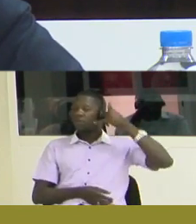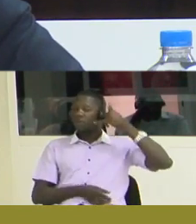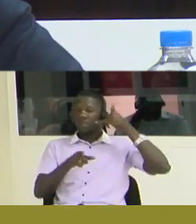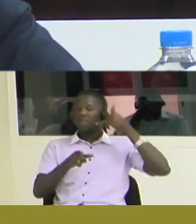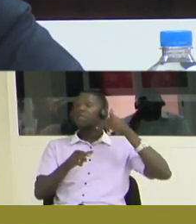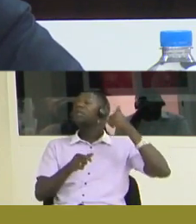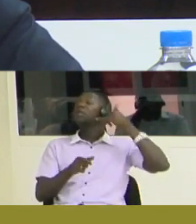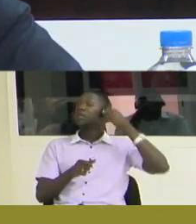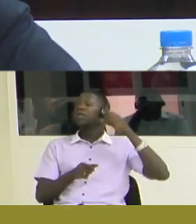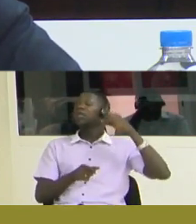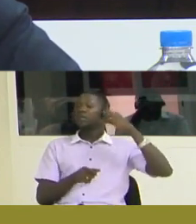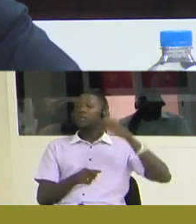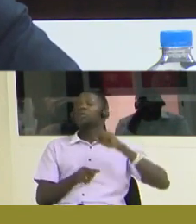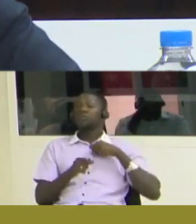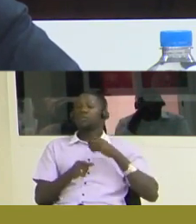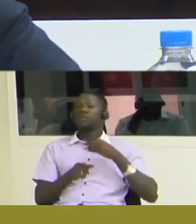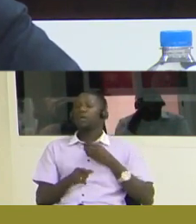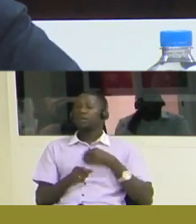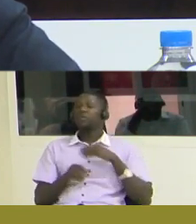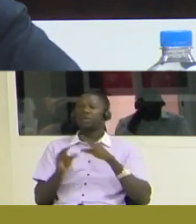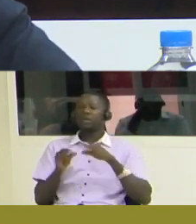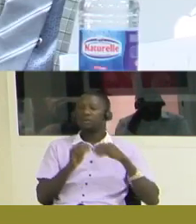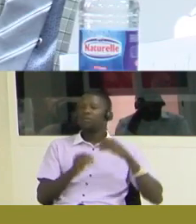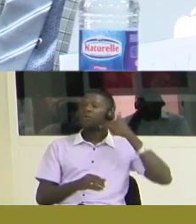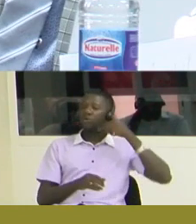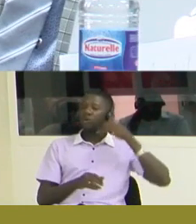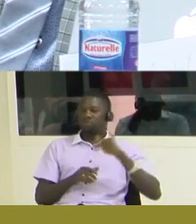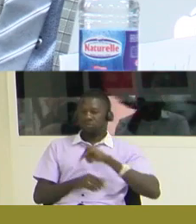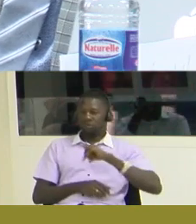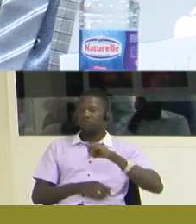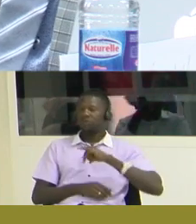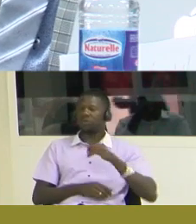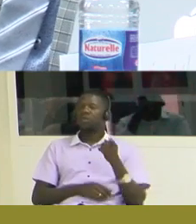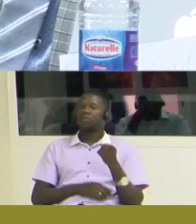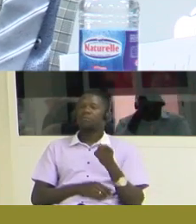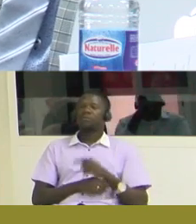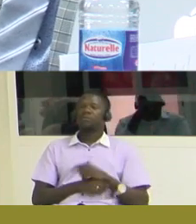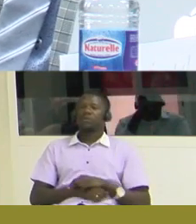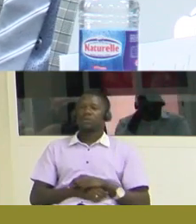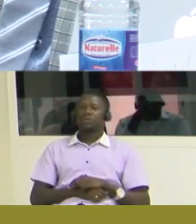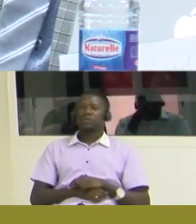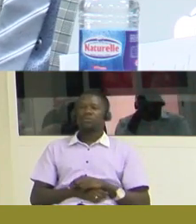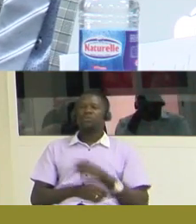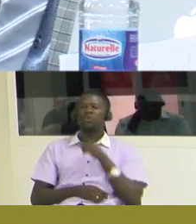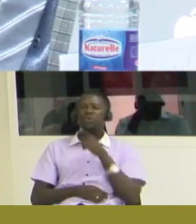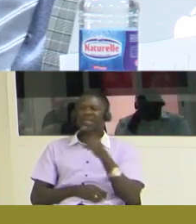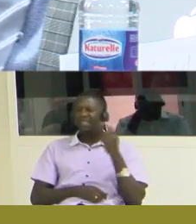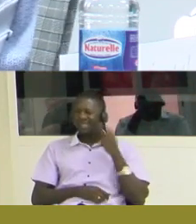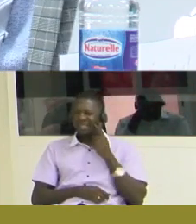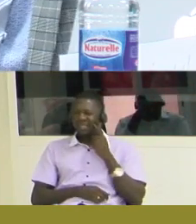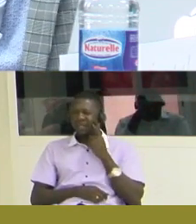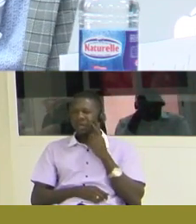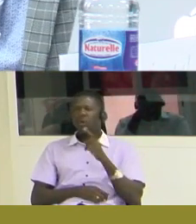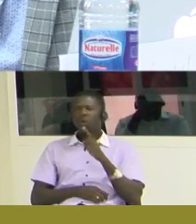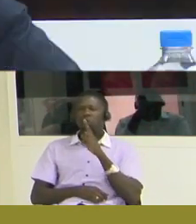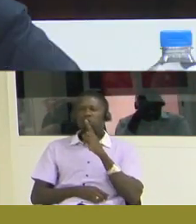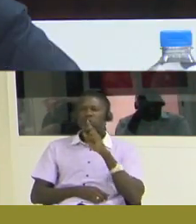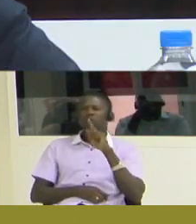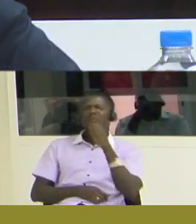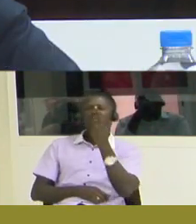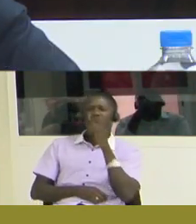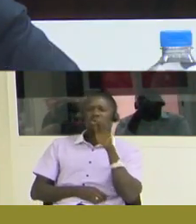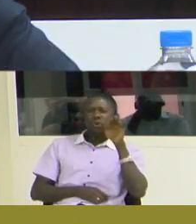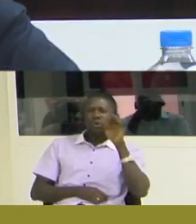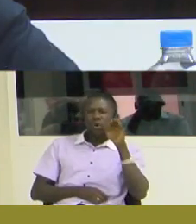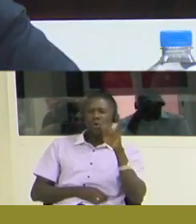that there is an active call between them on this particular occasion who called the other yes it was an